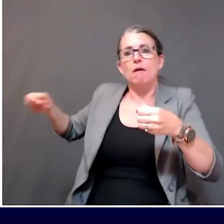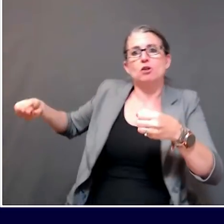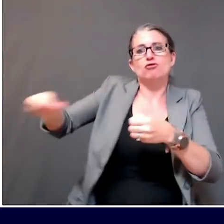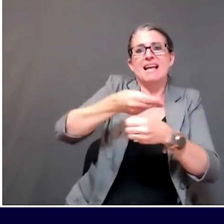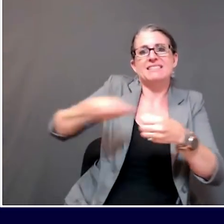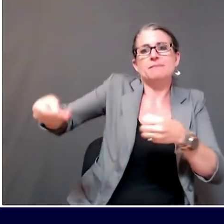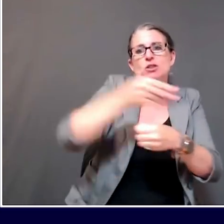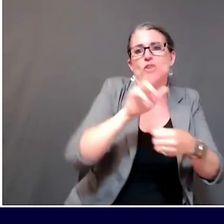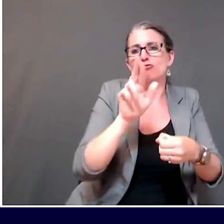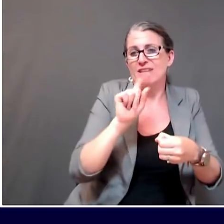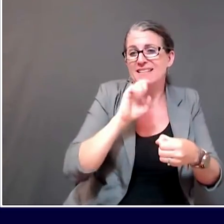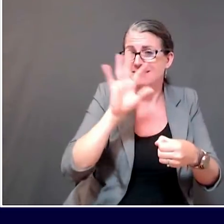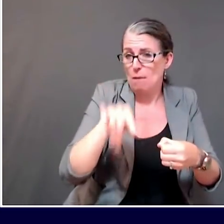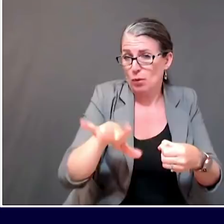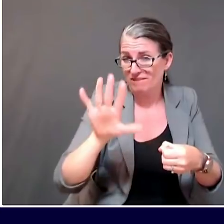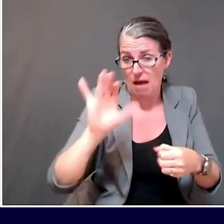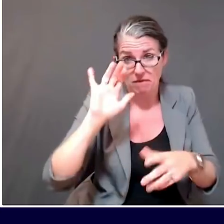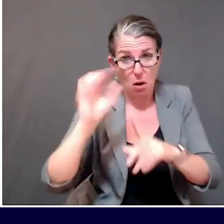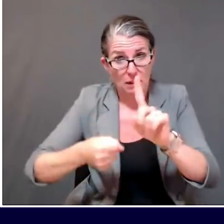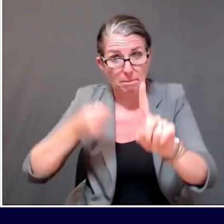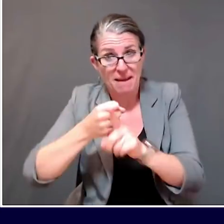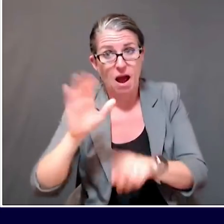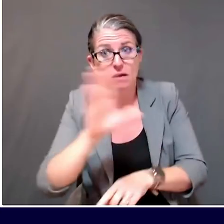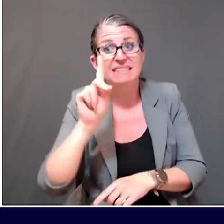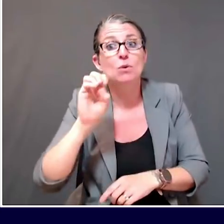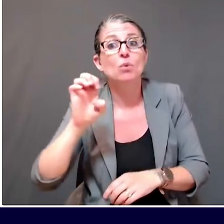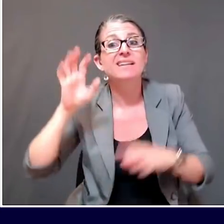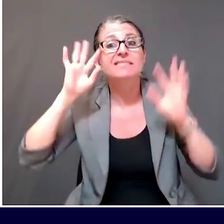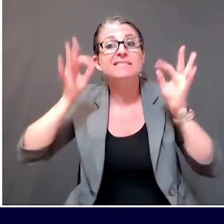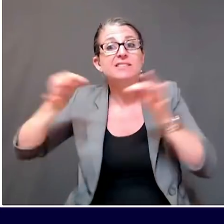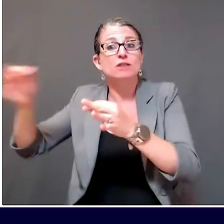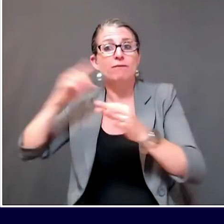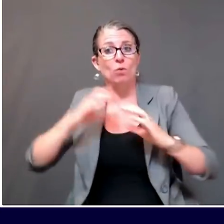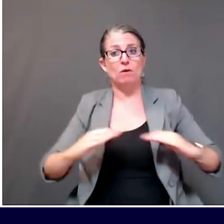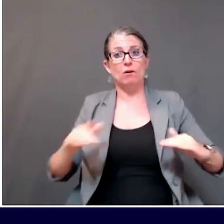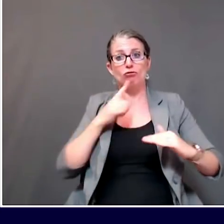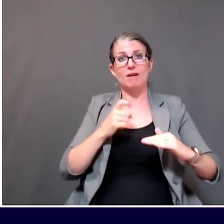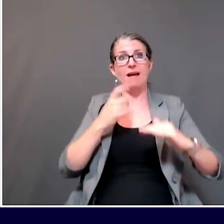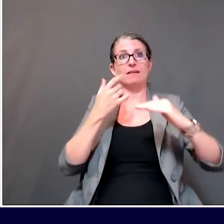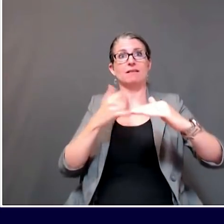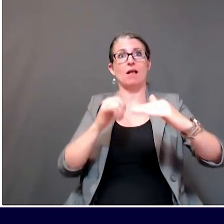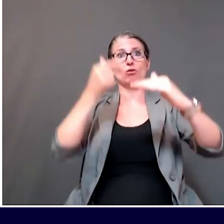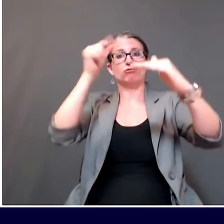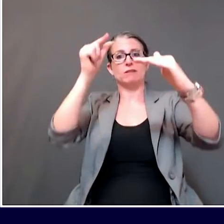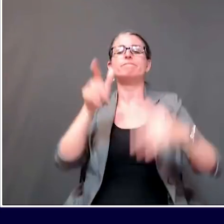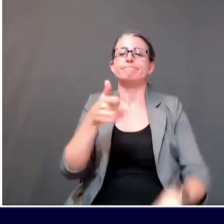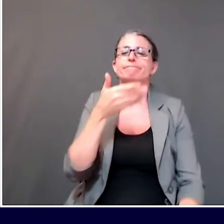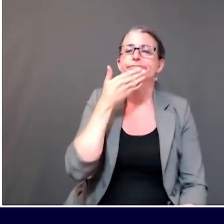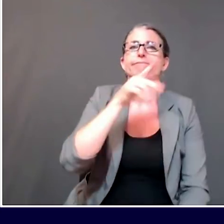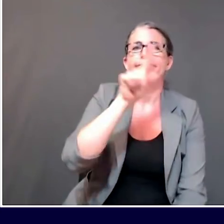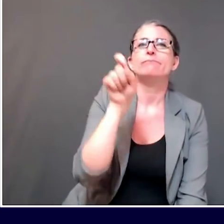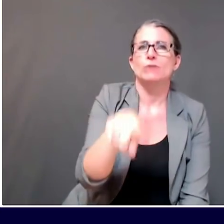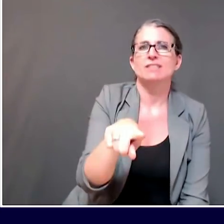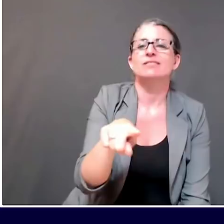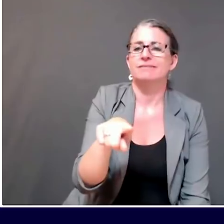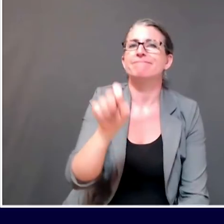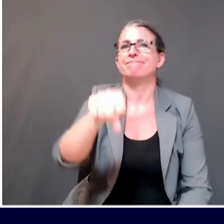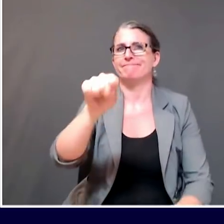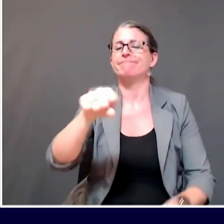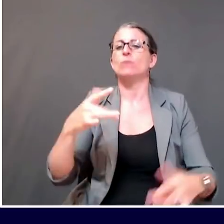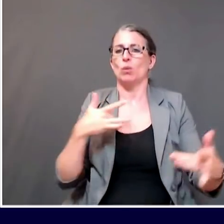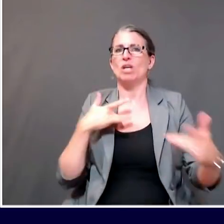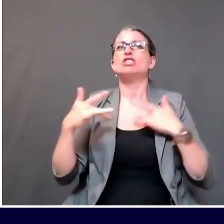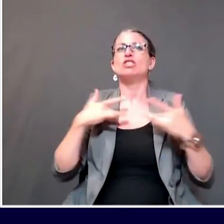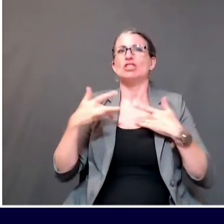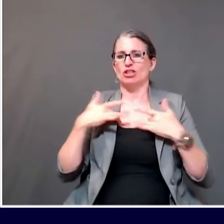ago, I think in connection with maybe Brian's question, the factors that we are using as we think